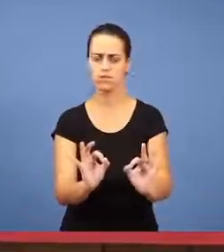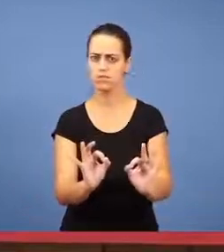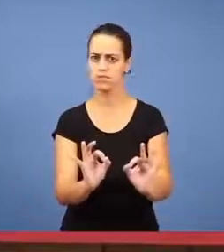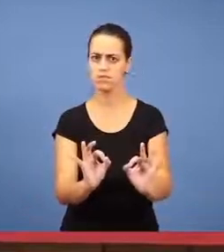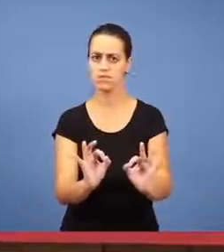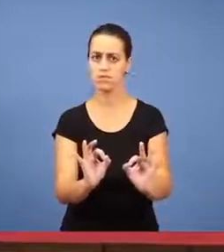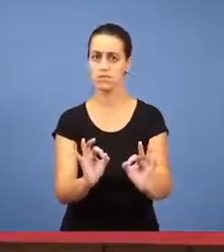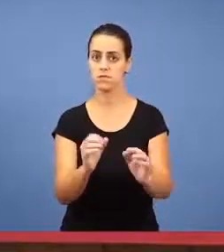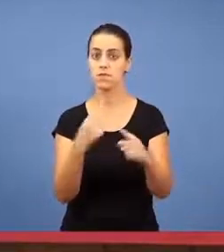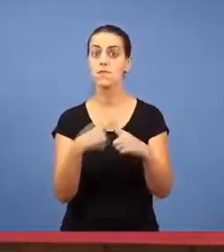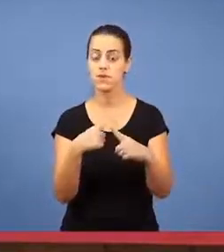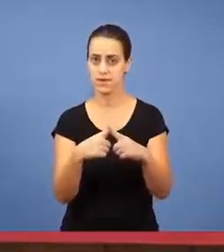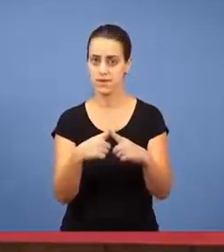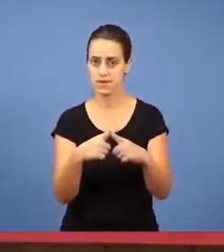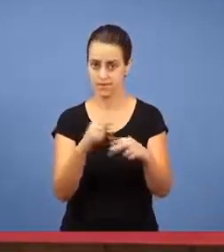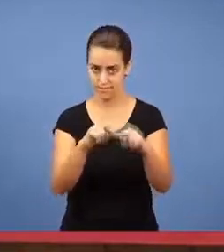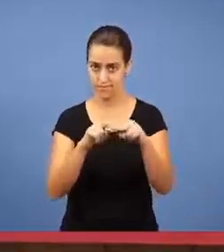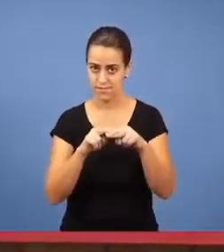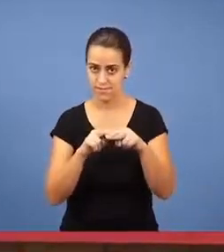for anybody. You know why?